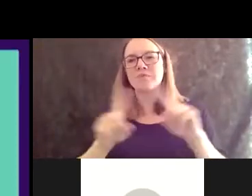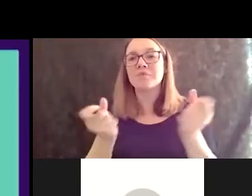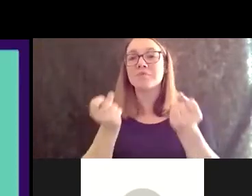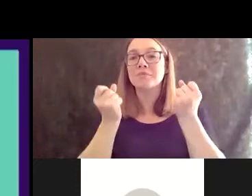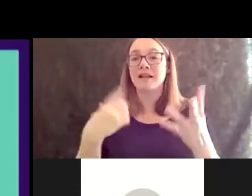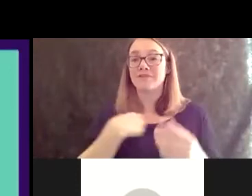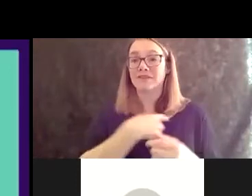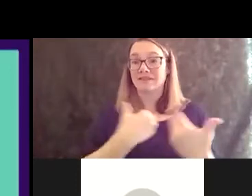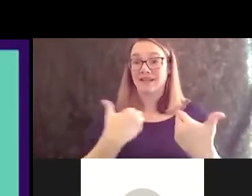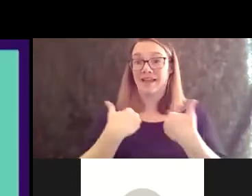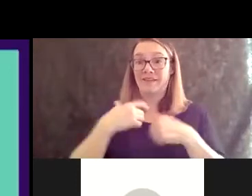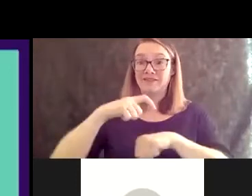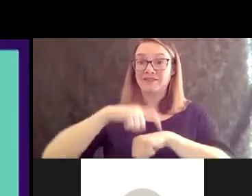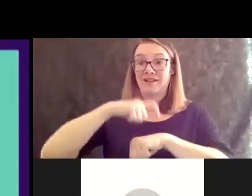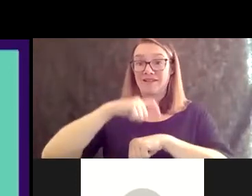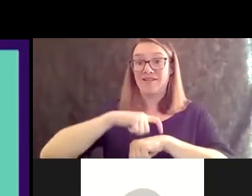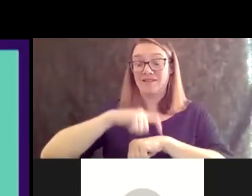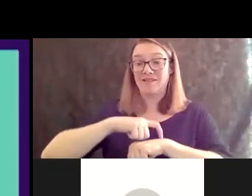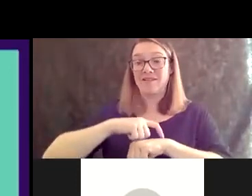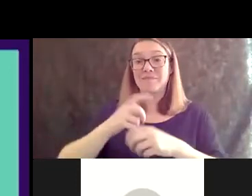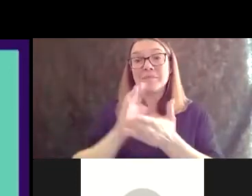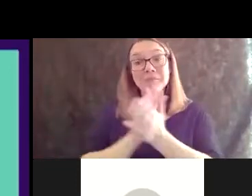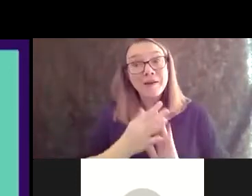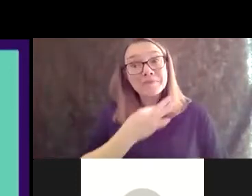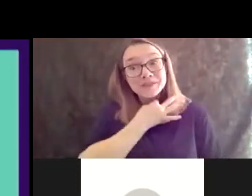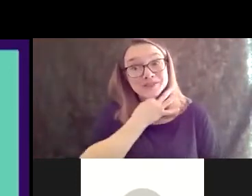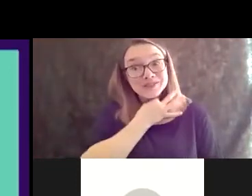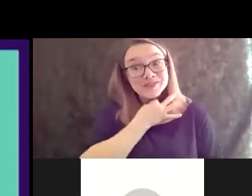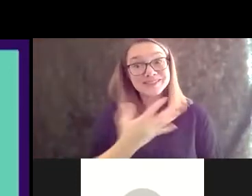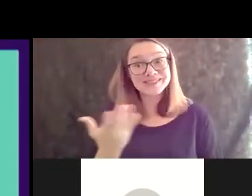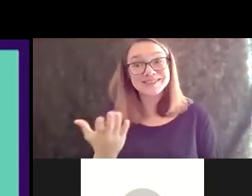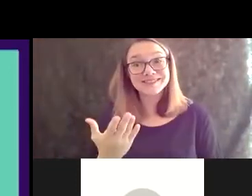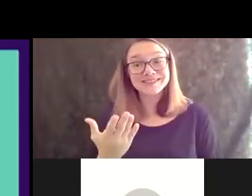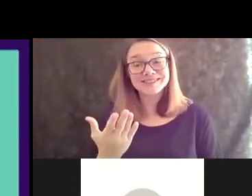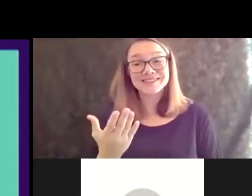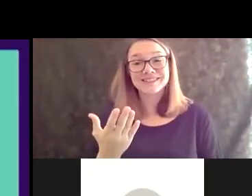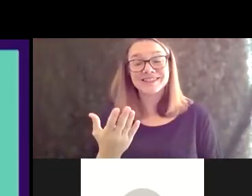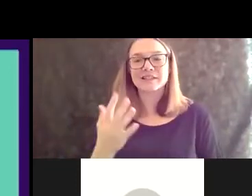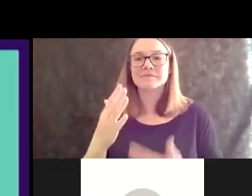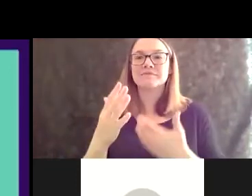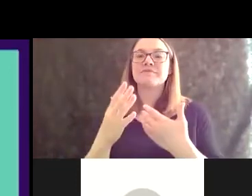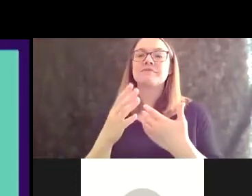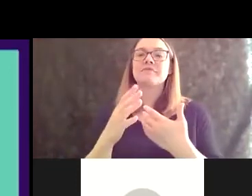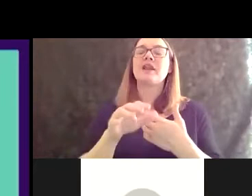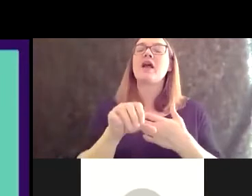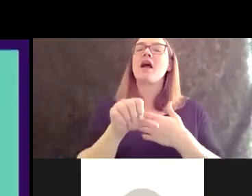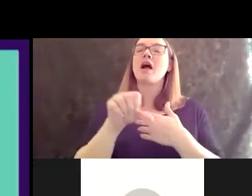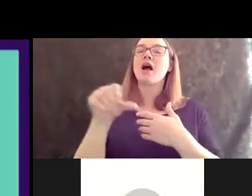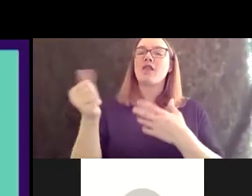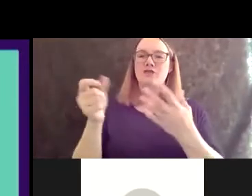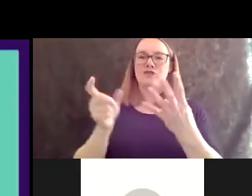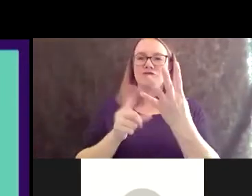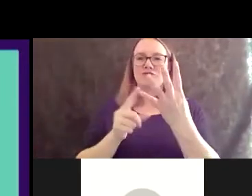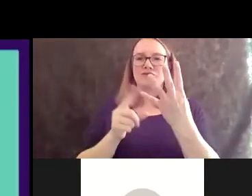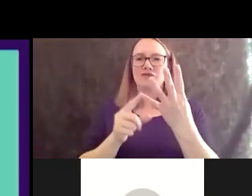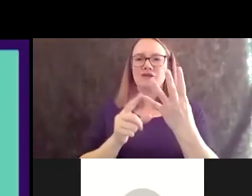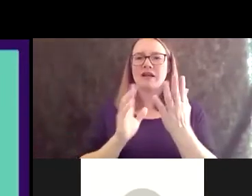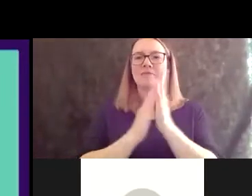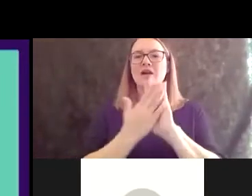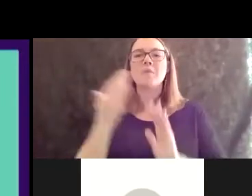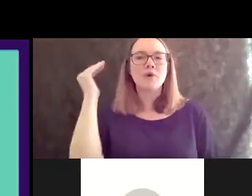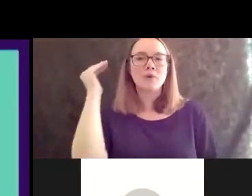So, I mean, let's be curious in that. And then another way is to be aware. So,